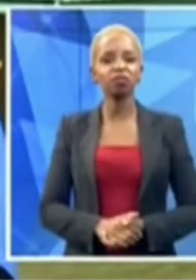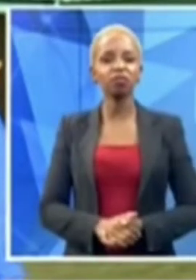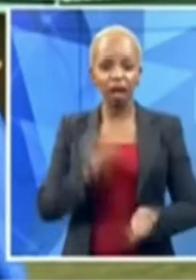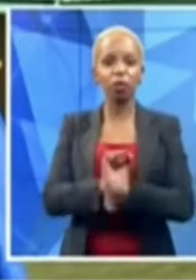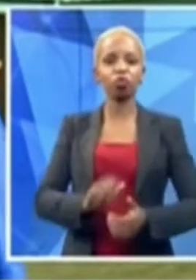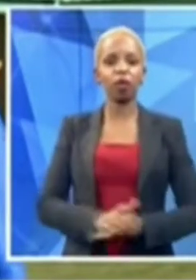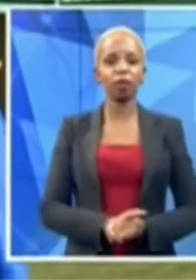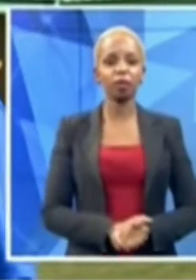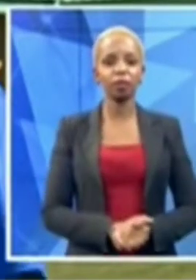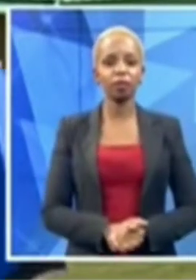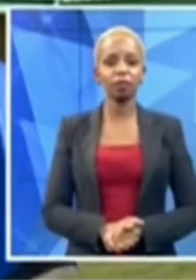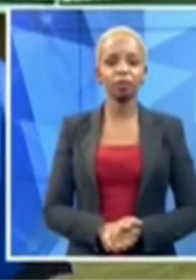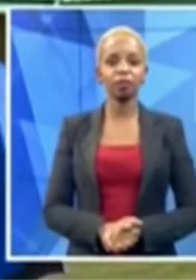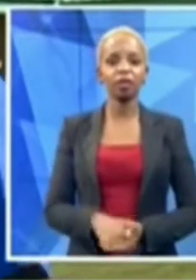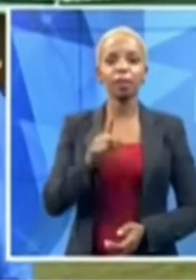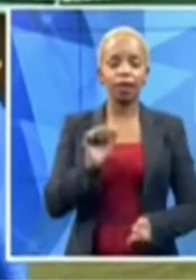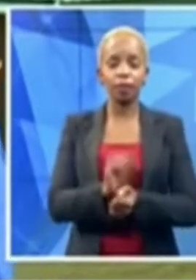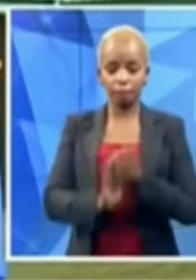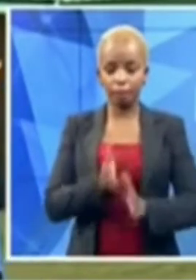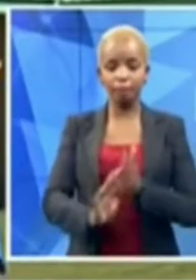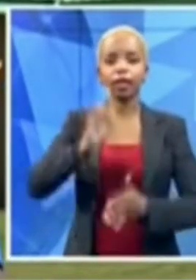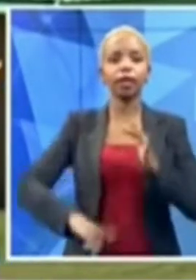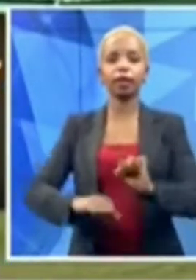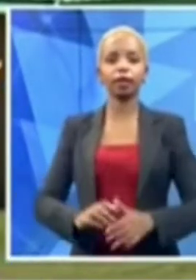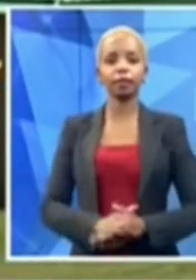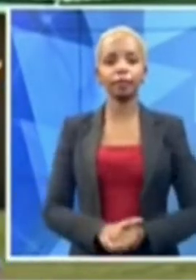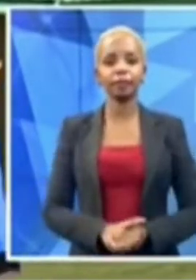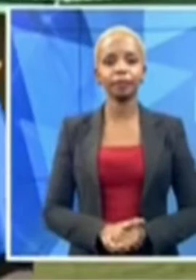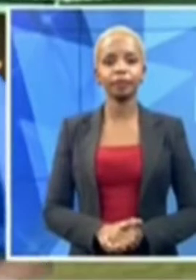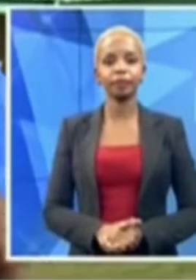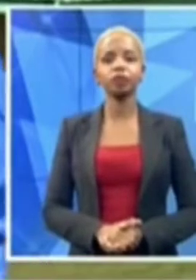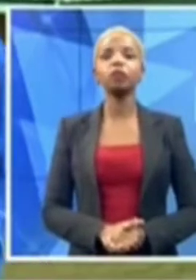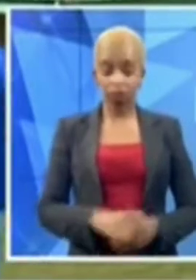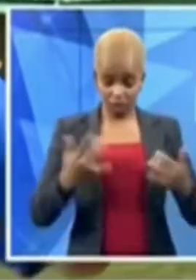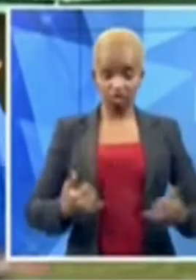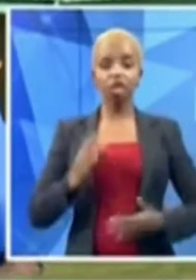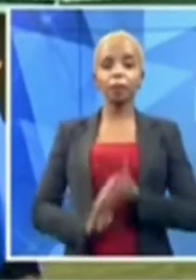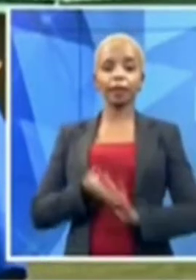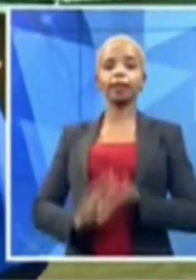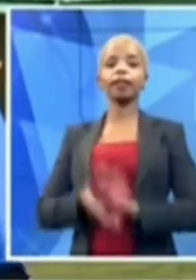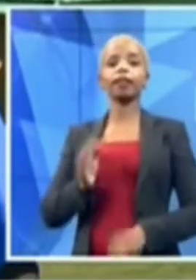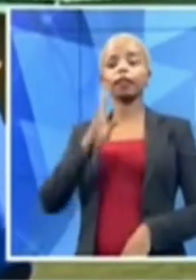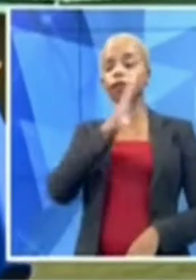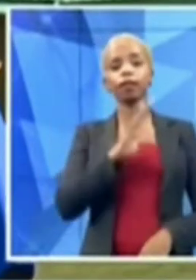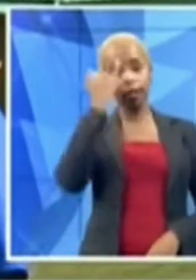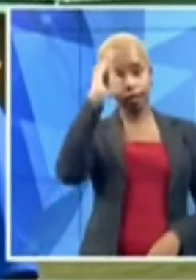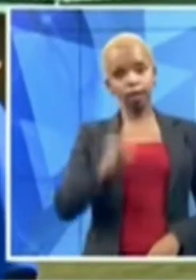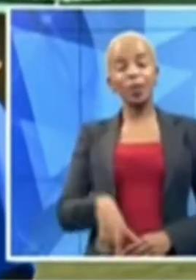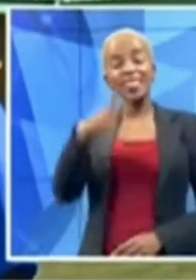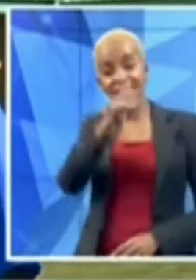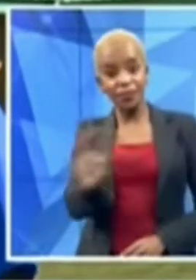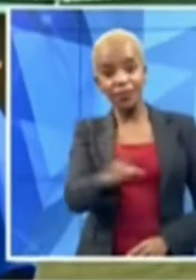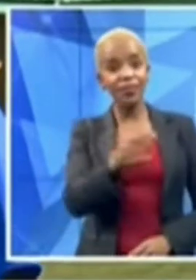alcohol, penda by eye. Oga Maji, Sape Lil. Nalinga Poos.